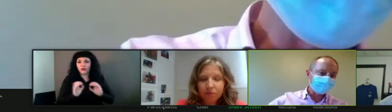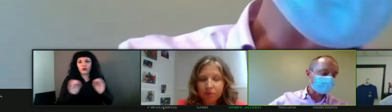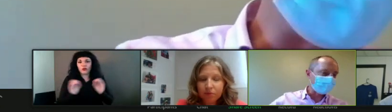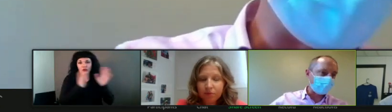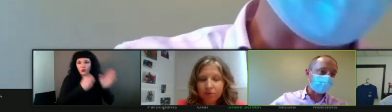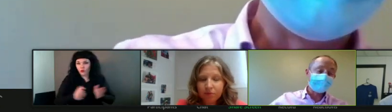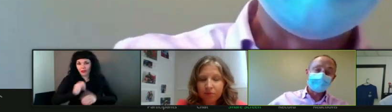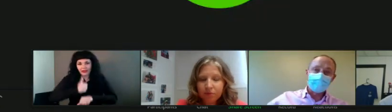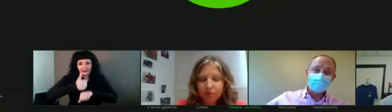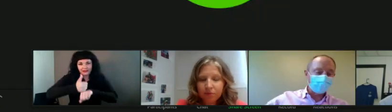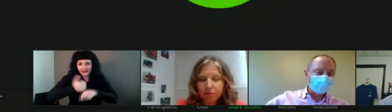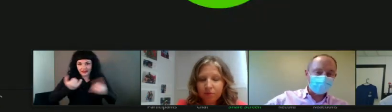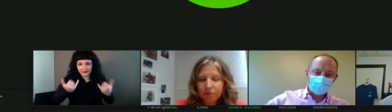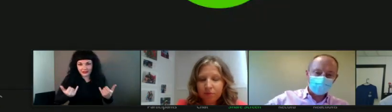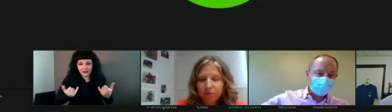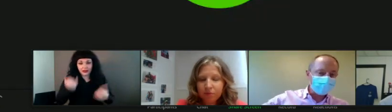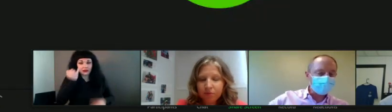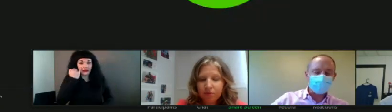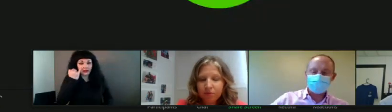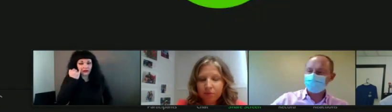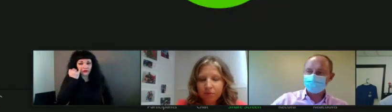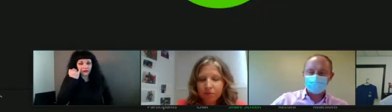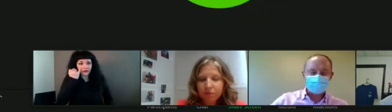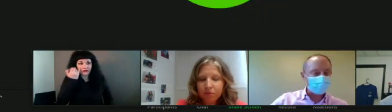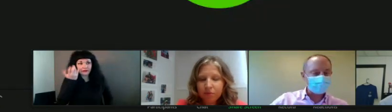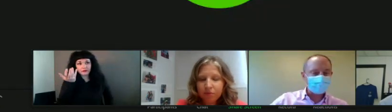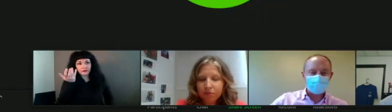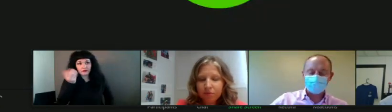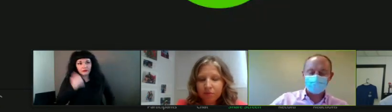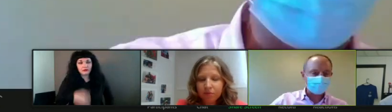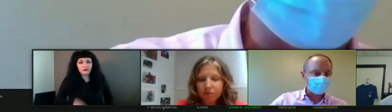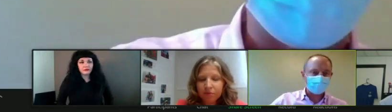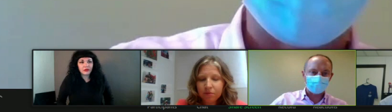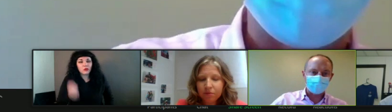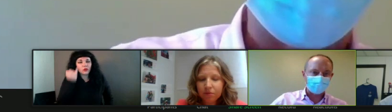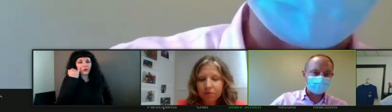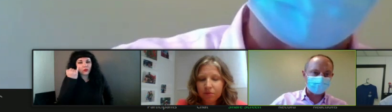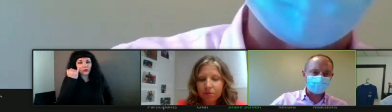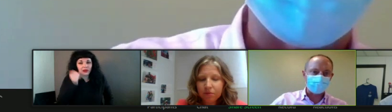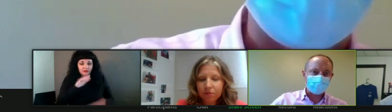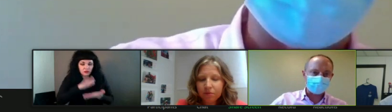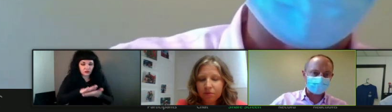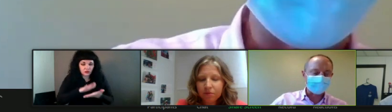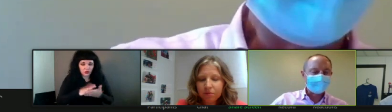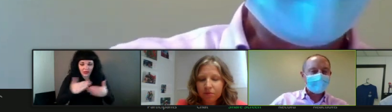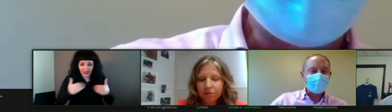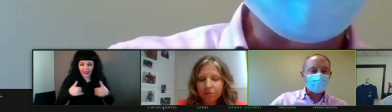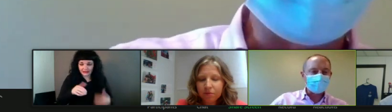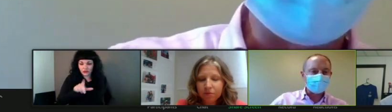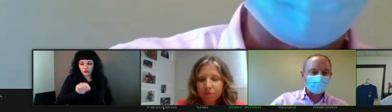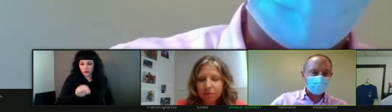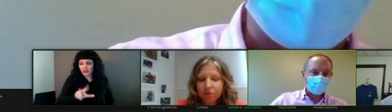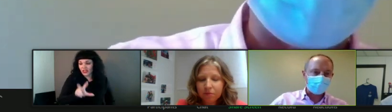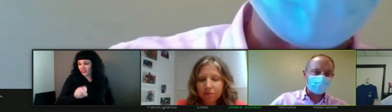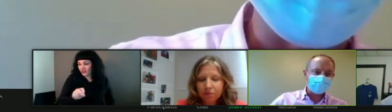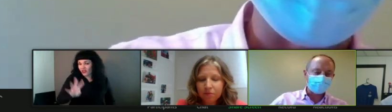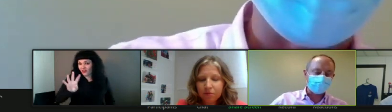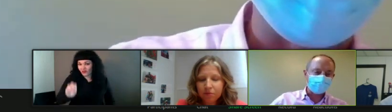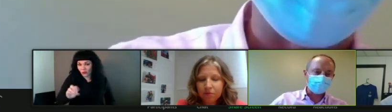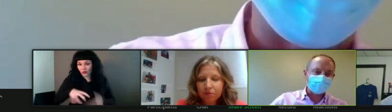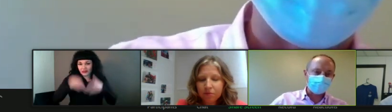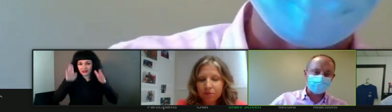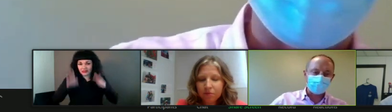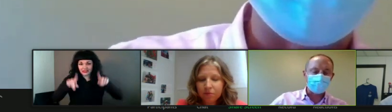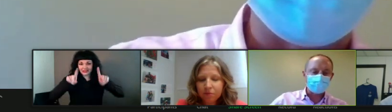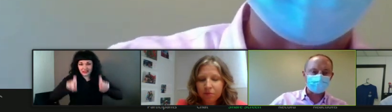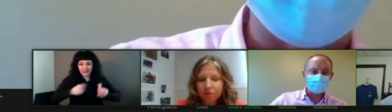place that what happens if your school does end up having 20, 30, 40 kids that are positive? How do we deal with that? And I guess